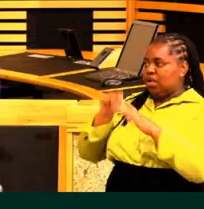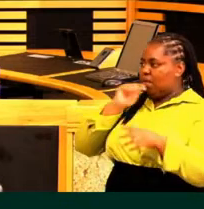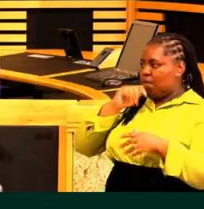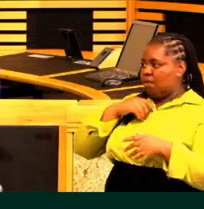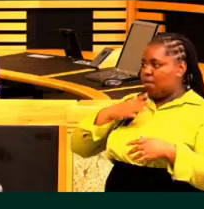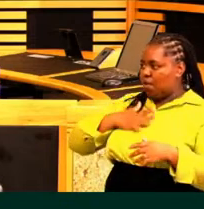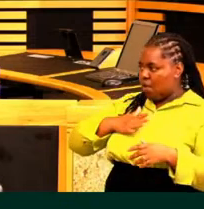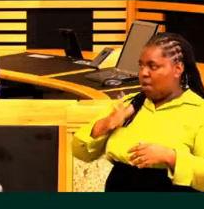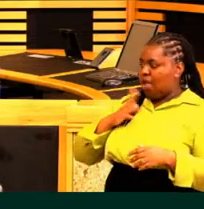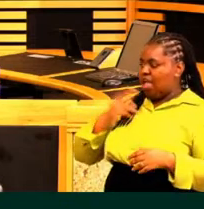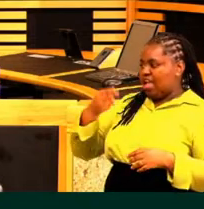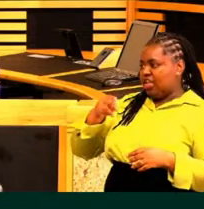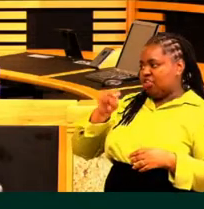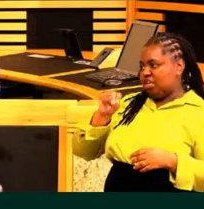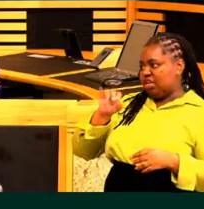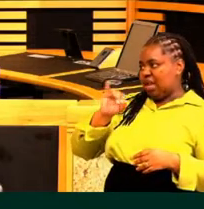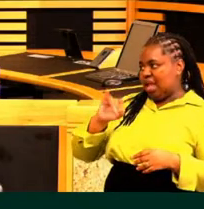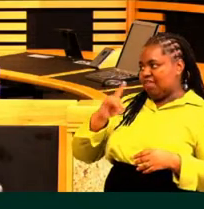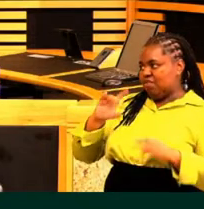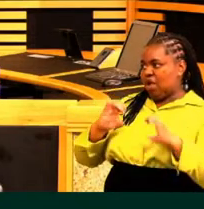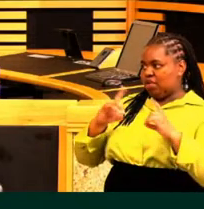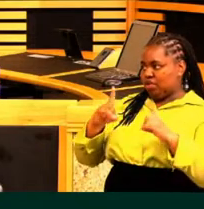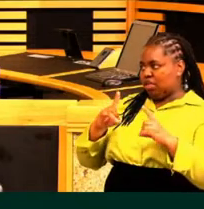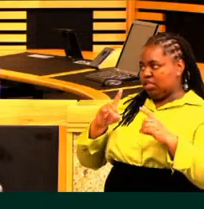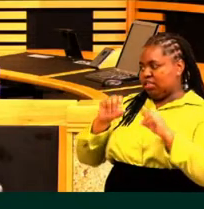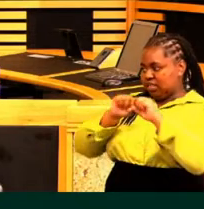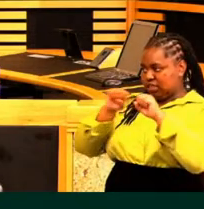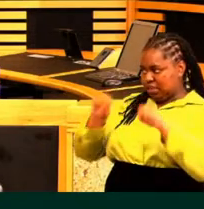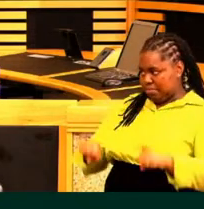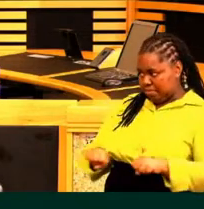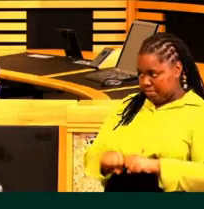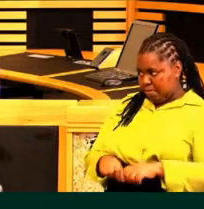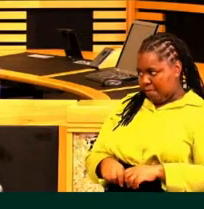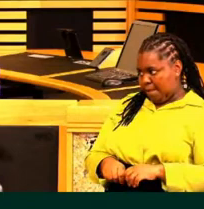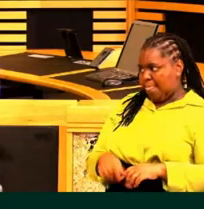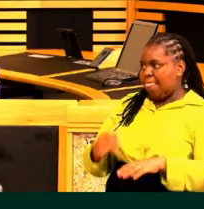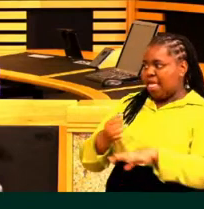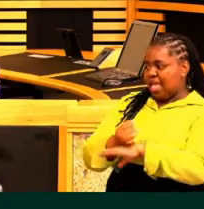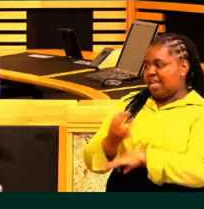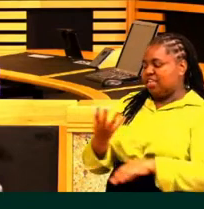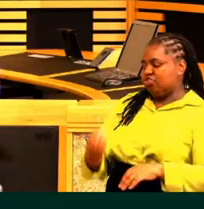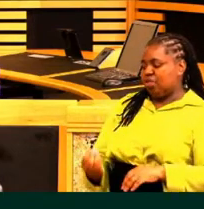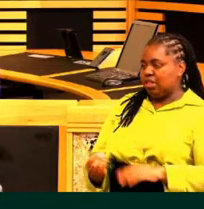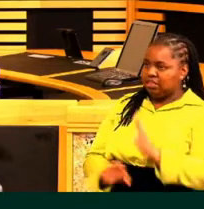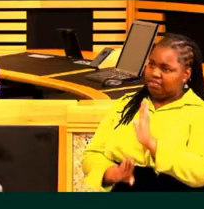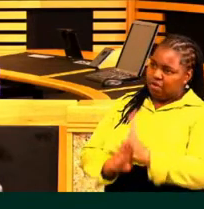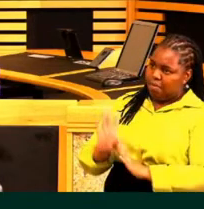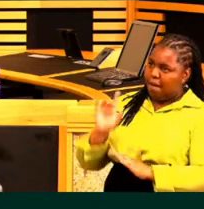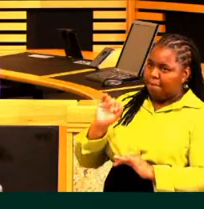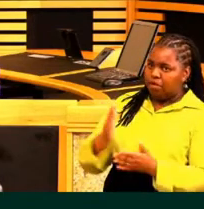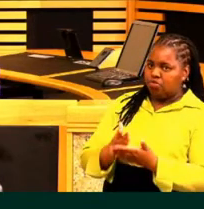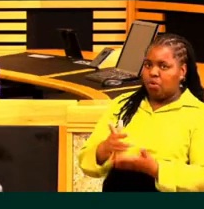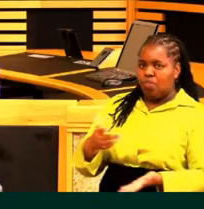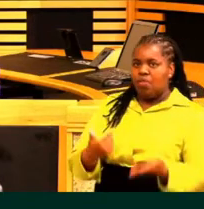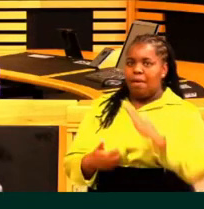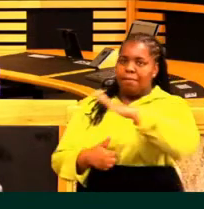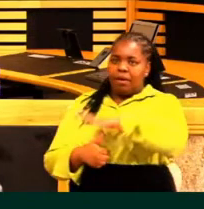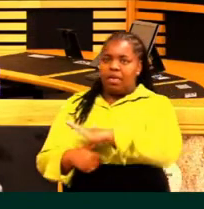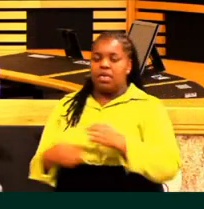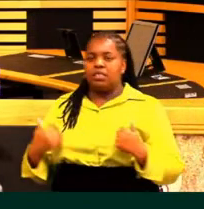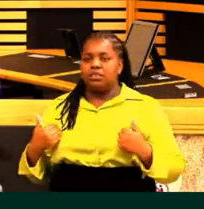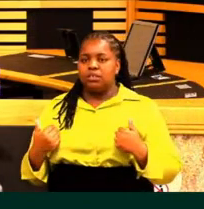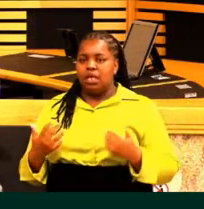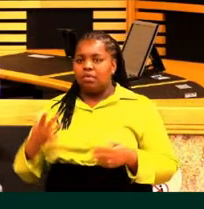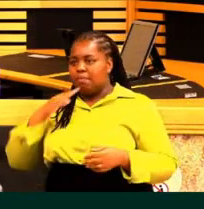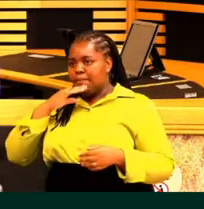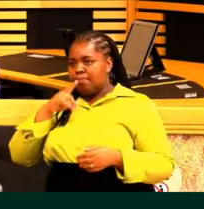an nhi of the education system early childhood development must be prioritized Styles have